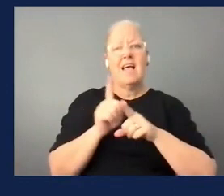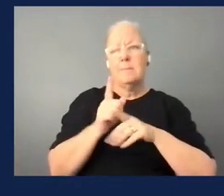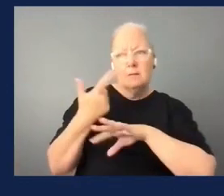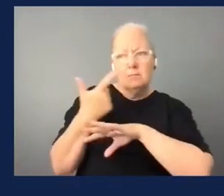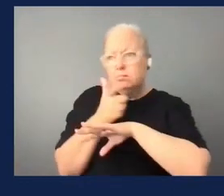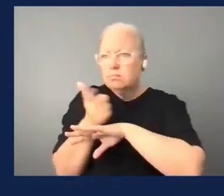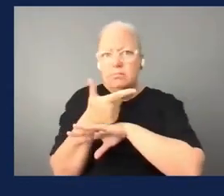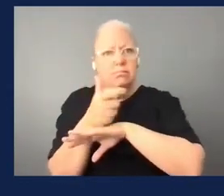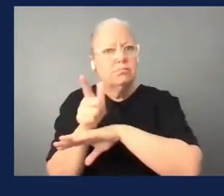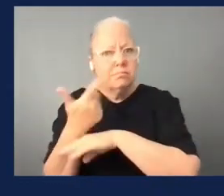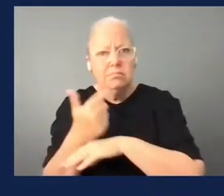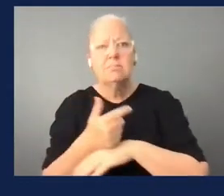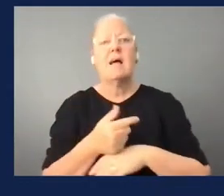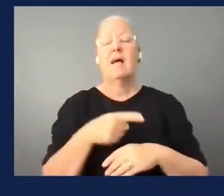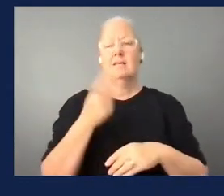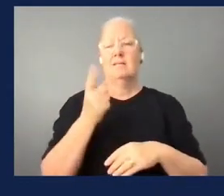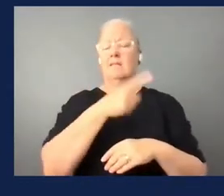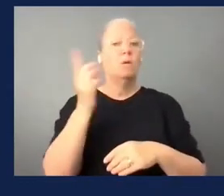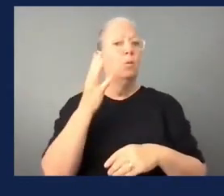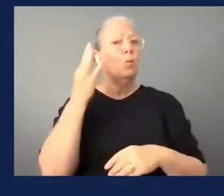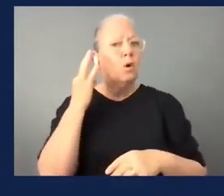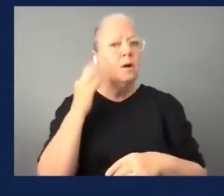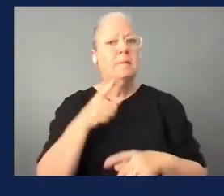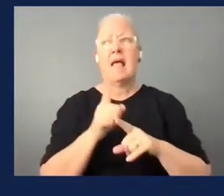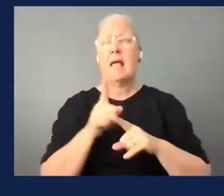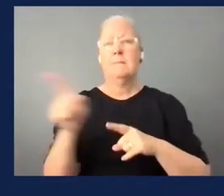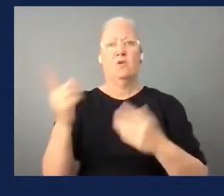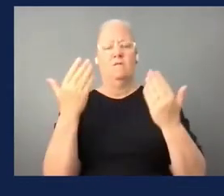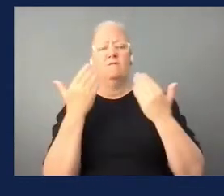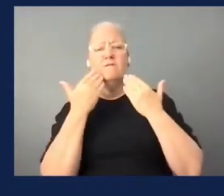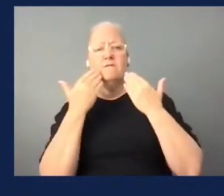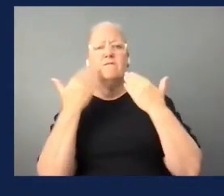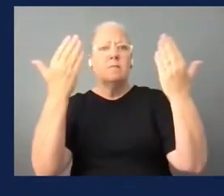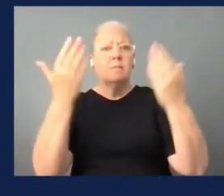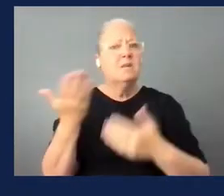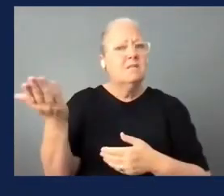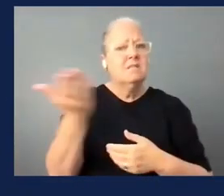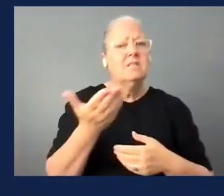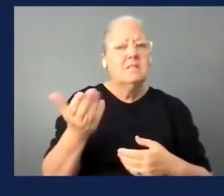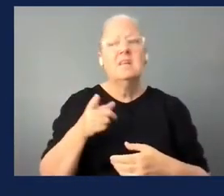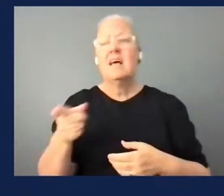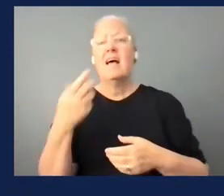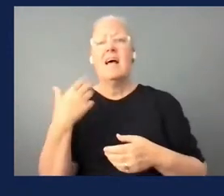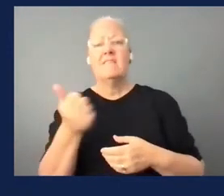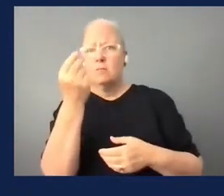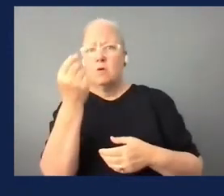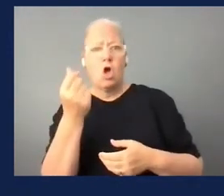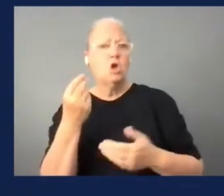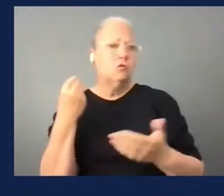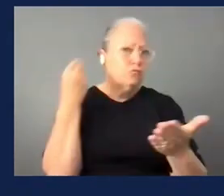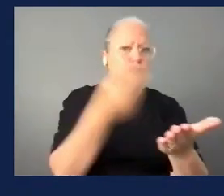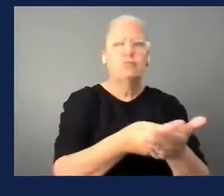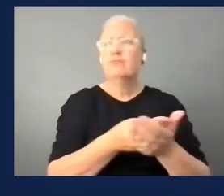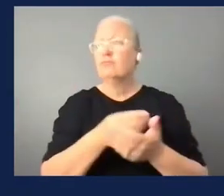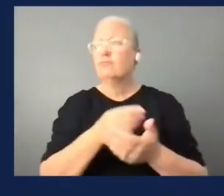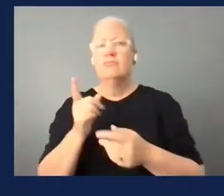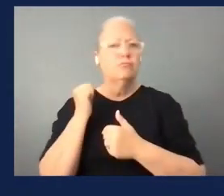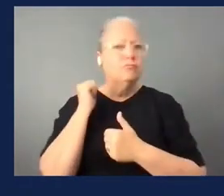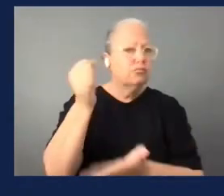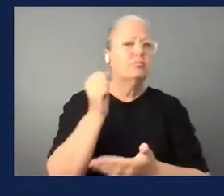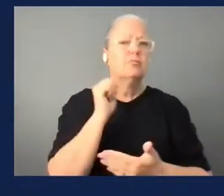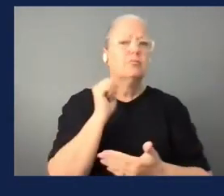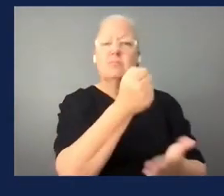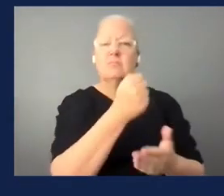household names. They're getting incredible sponsorship deals and becoming part of global marketing campaigns. The game's being